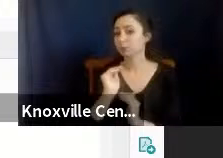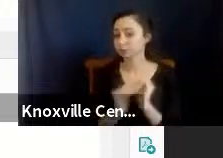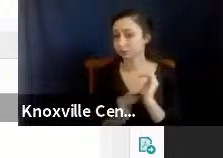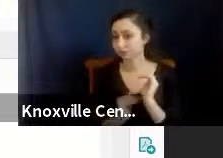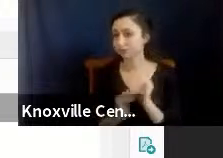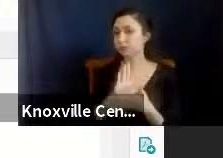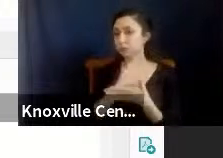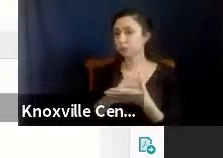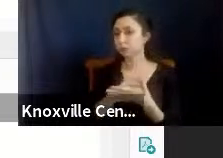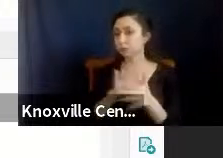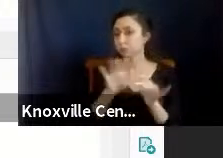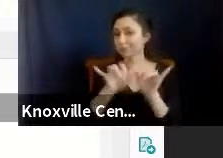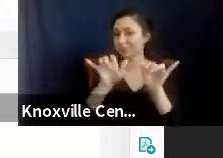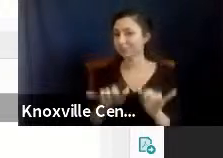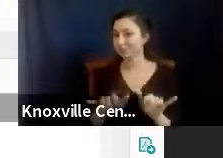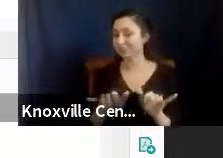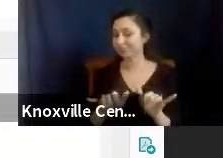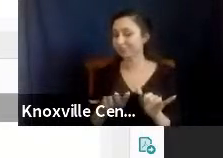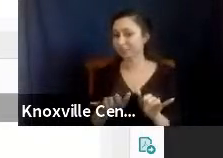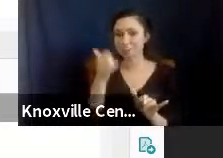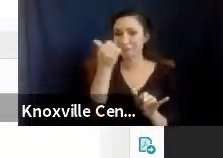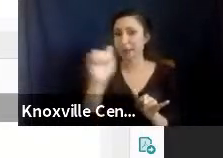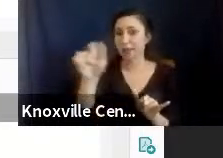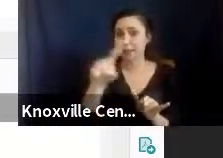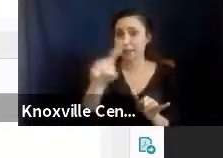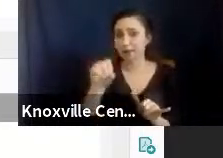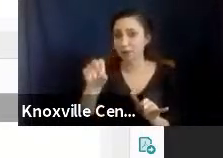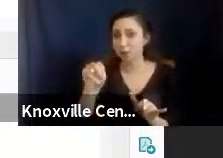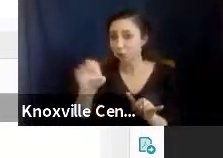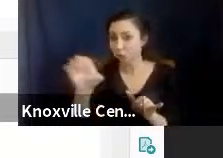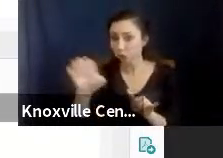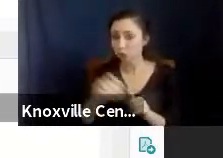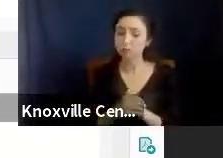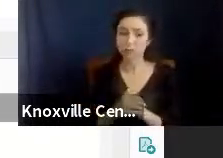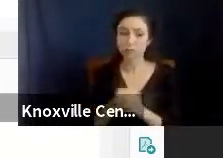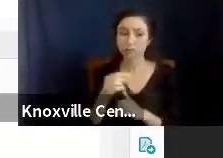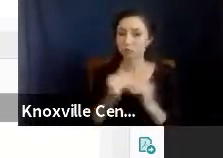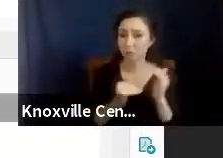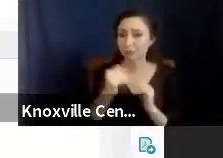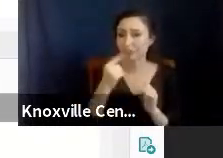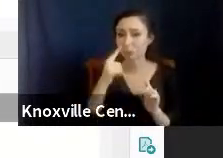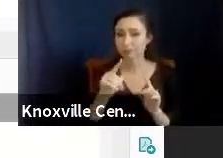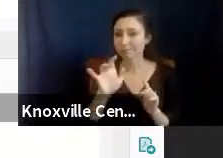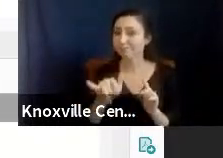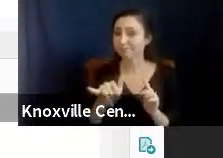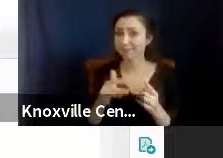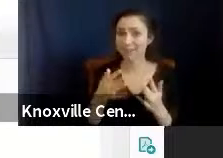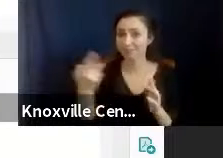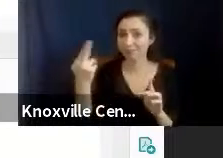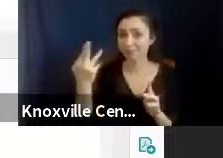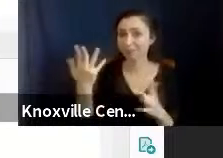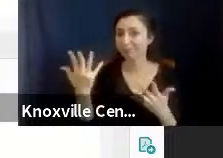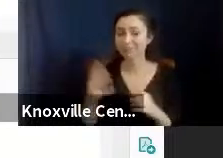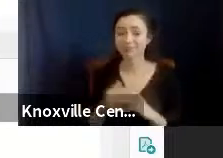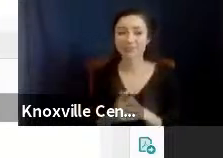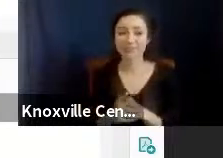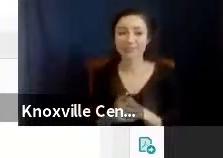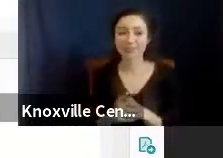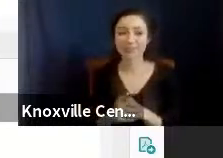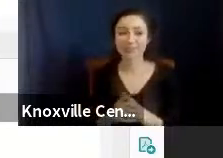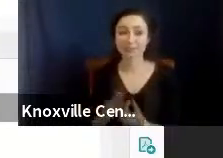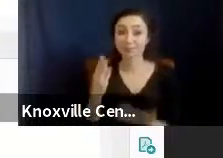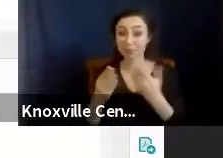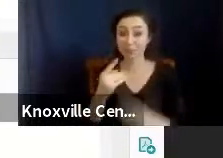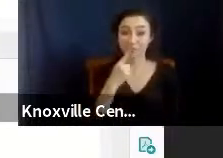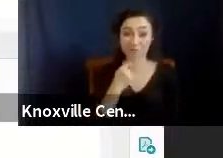the school system in any zone, or uncomfortably for that matter. Maybe they're the